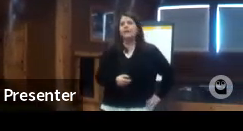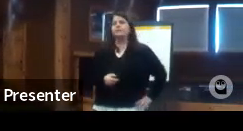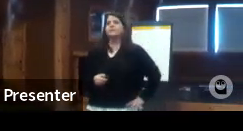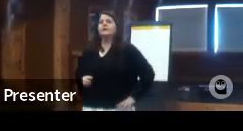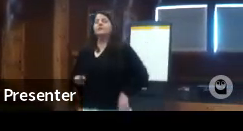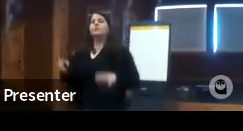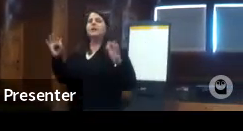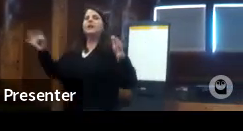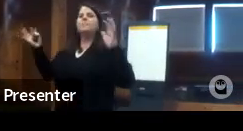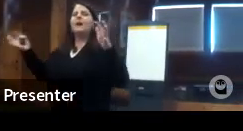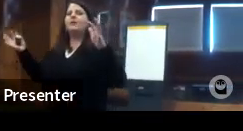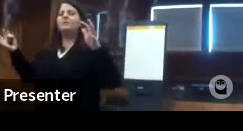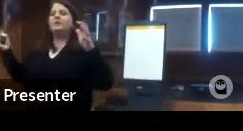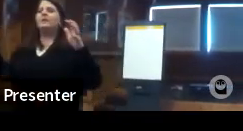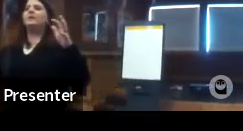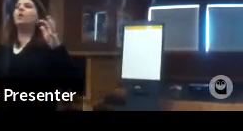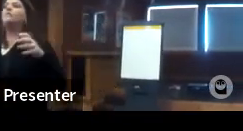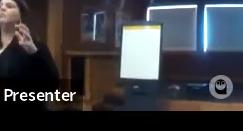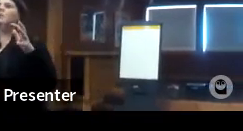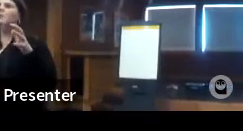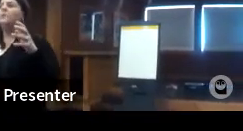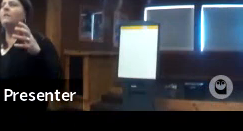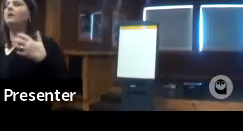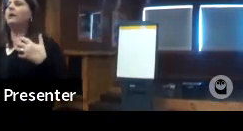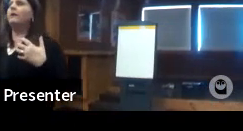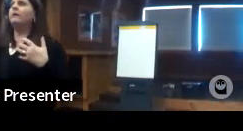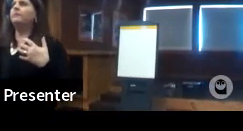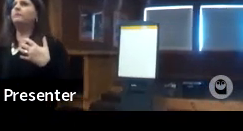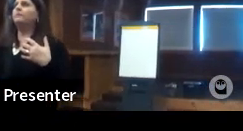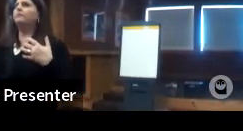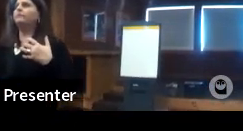your audience. So think about the cultural